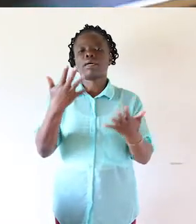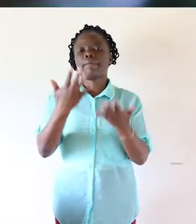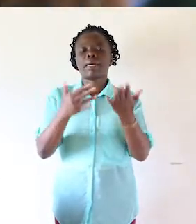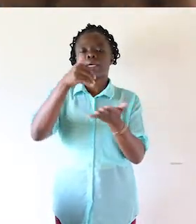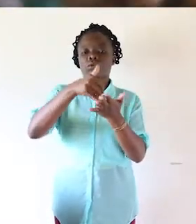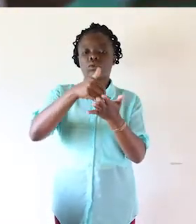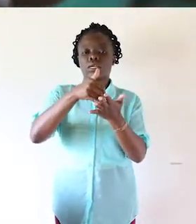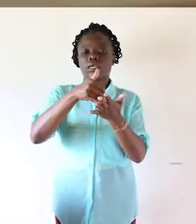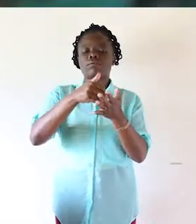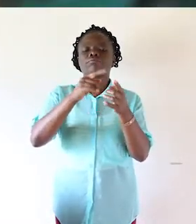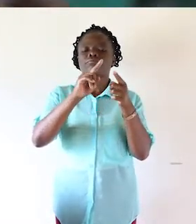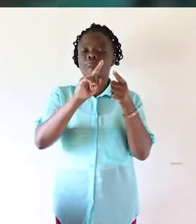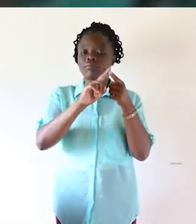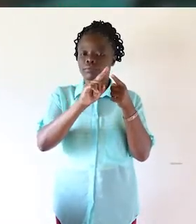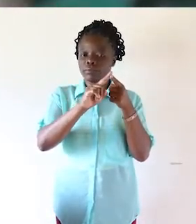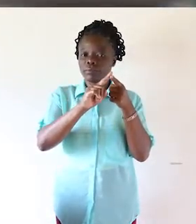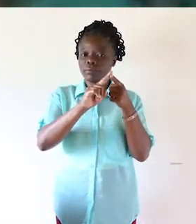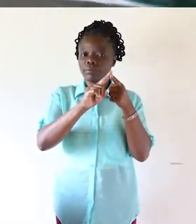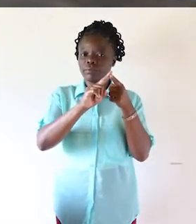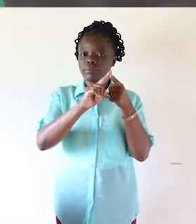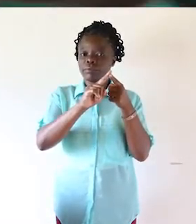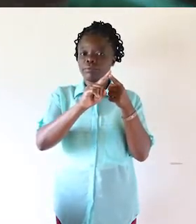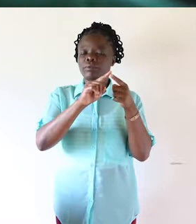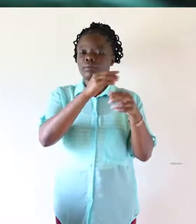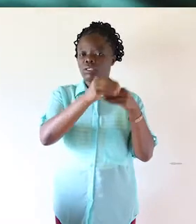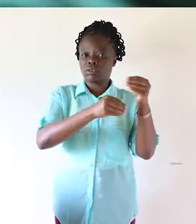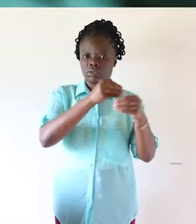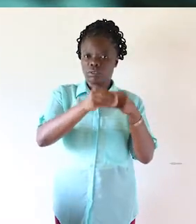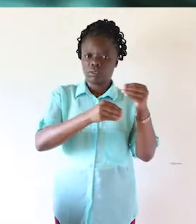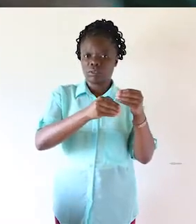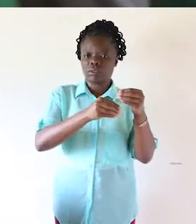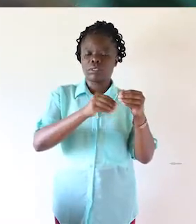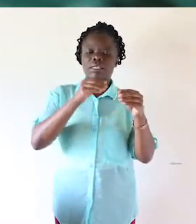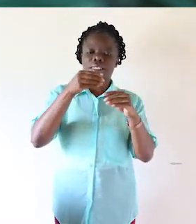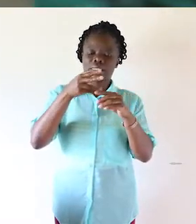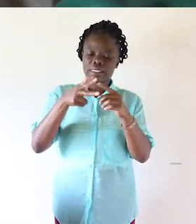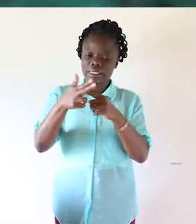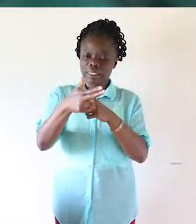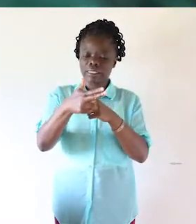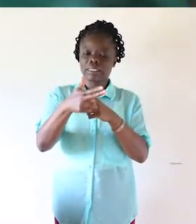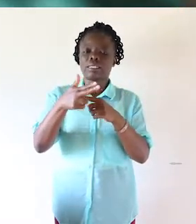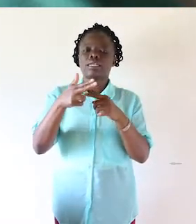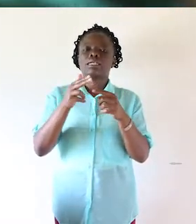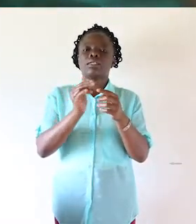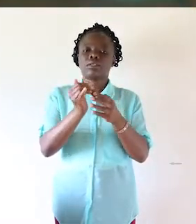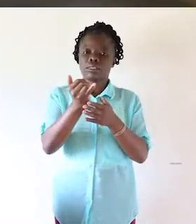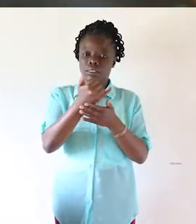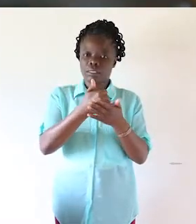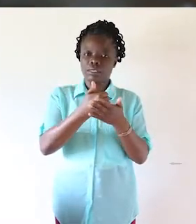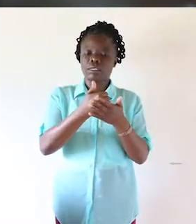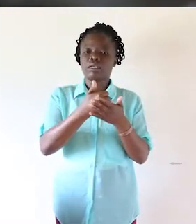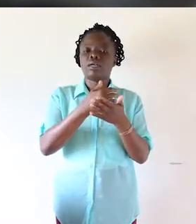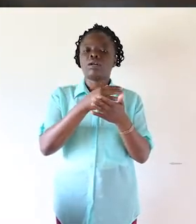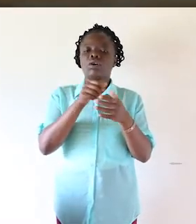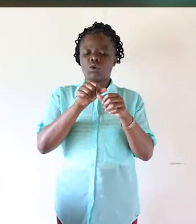may include one of the following: khaki material, scissors, tracing,